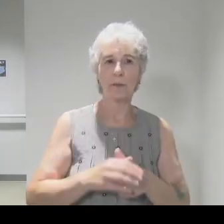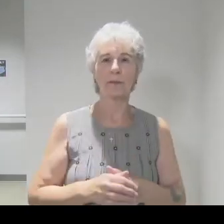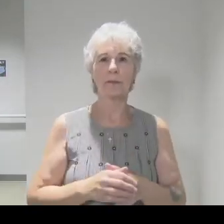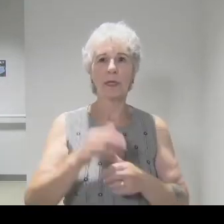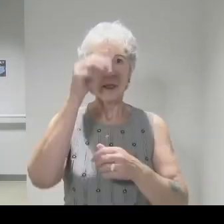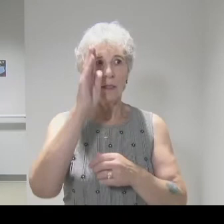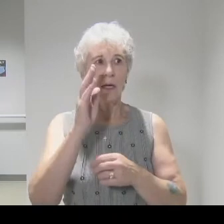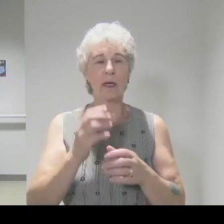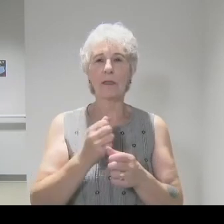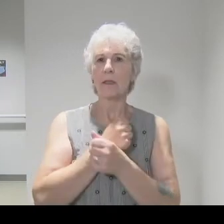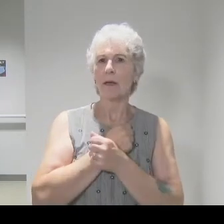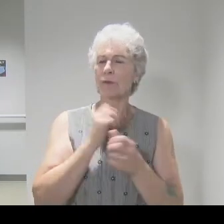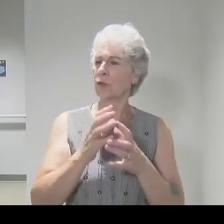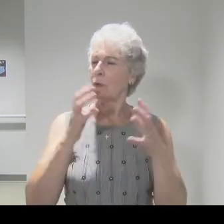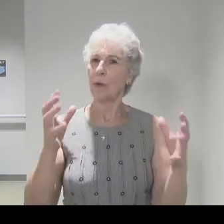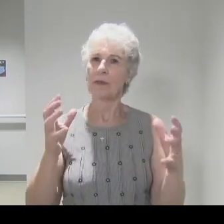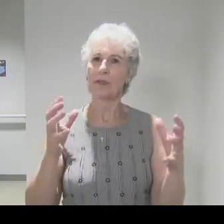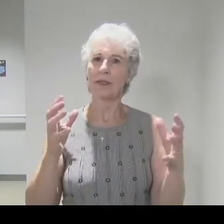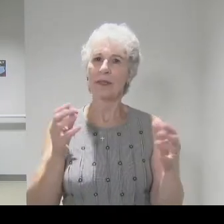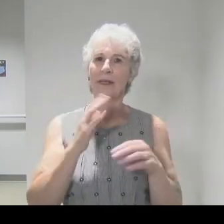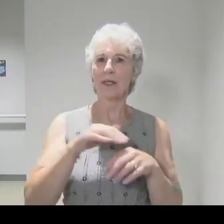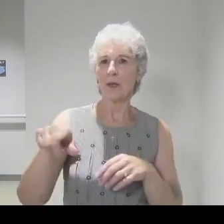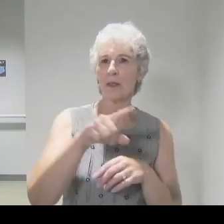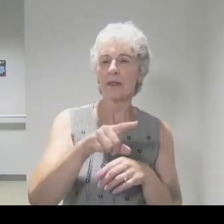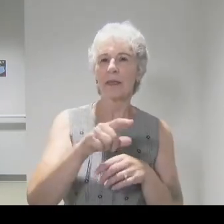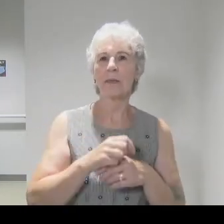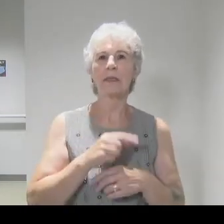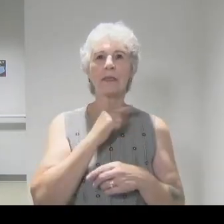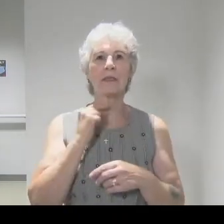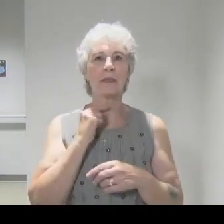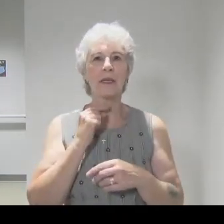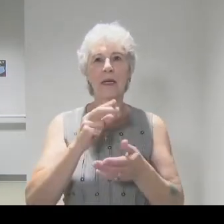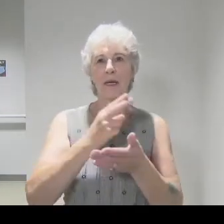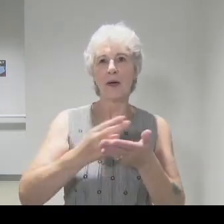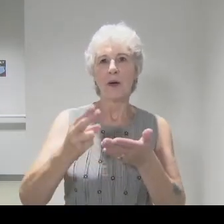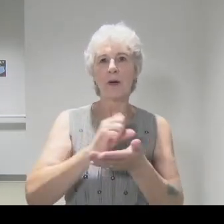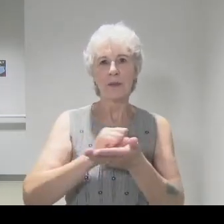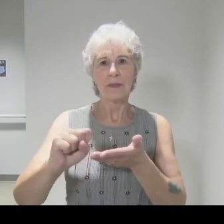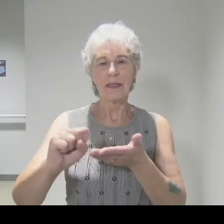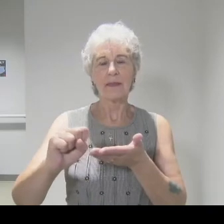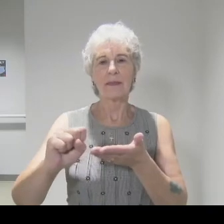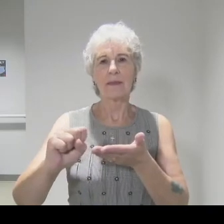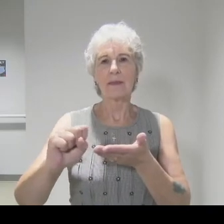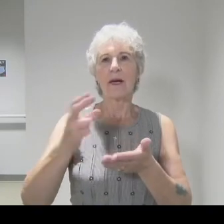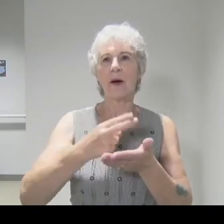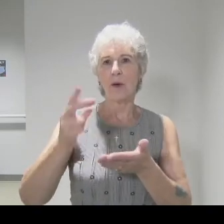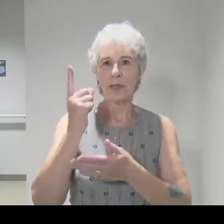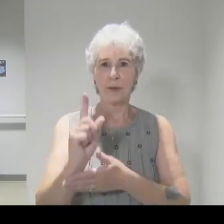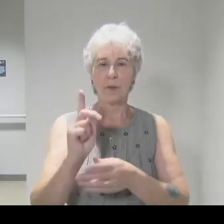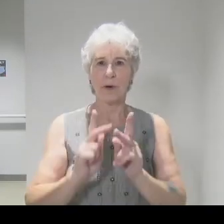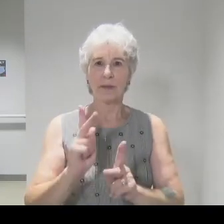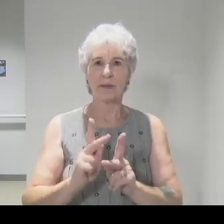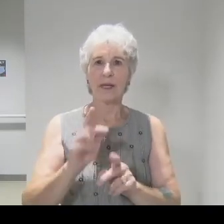God loved them so much, he calls them saints. This means the holy ones. It means those who have been severed from the